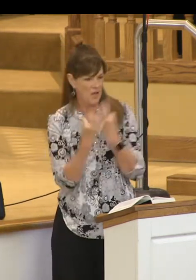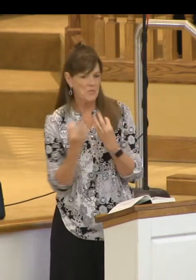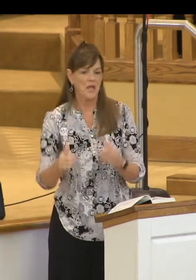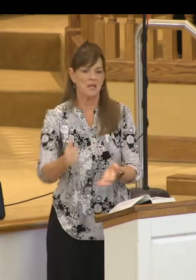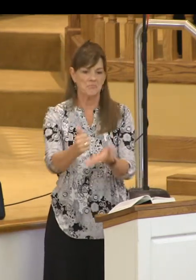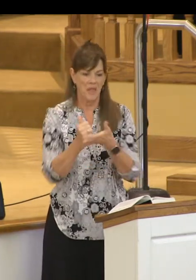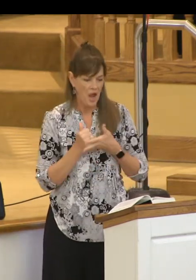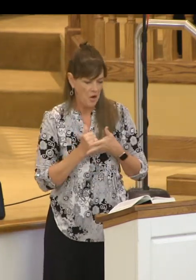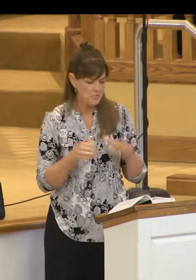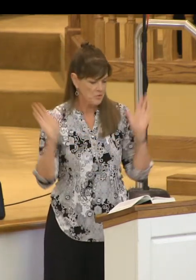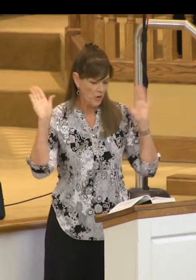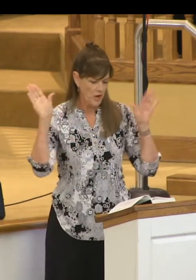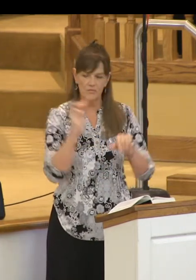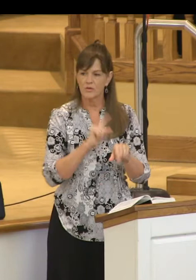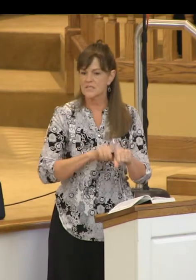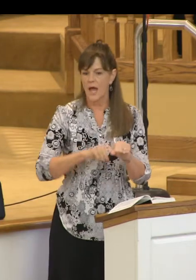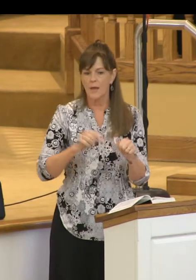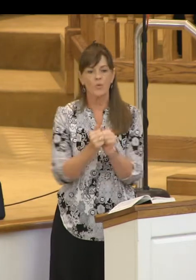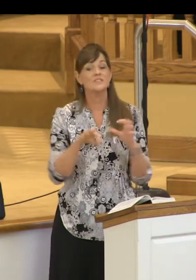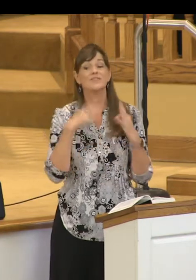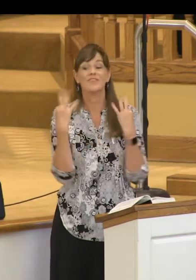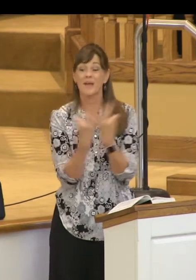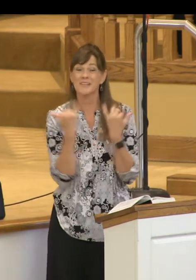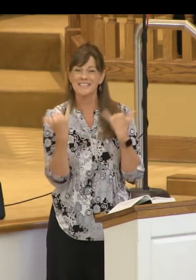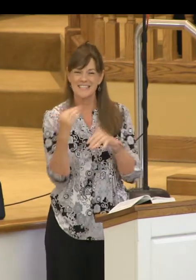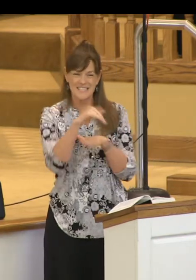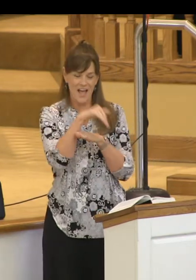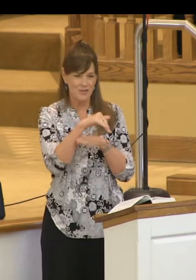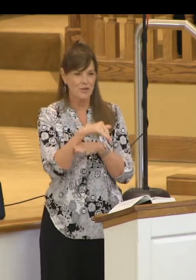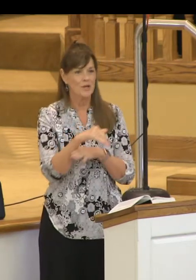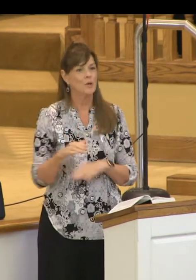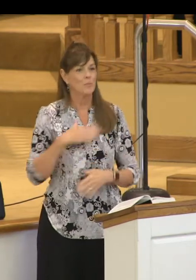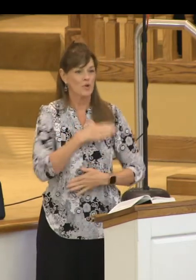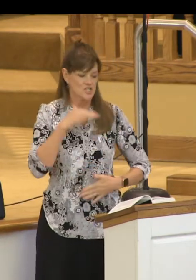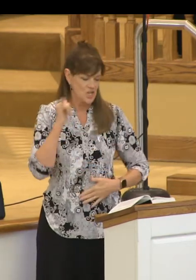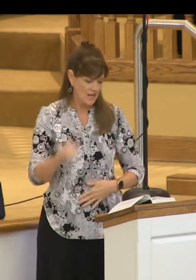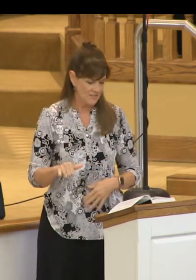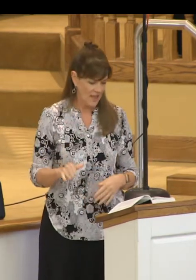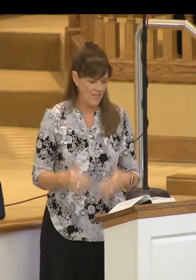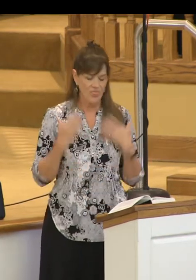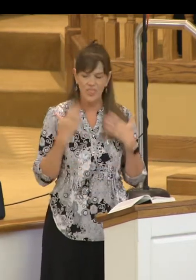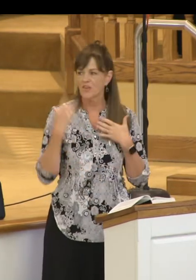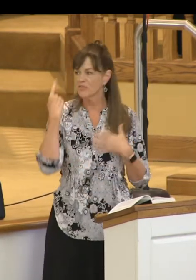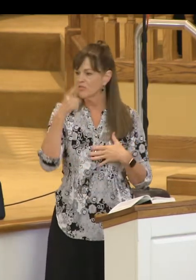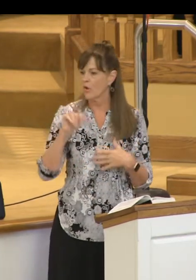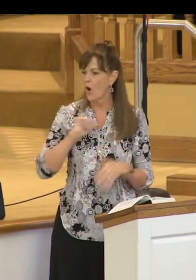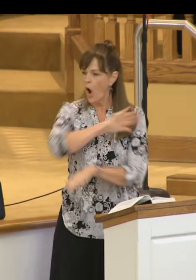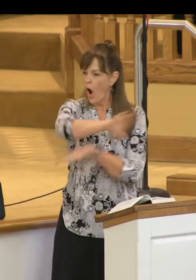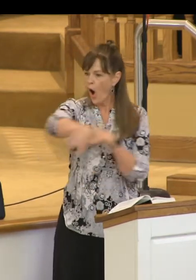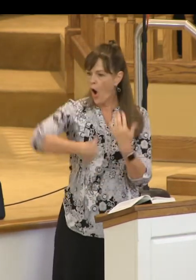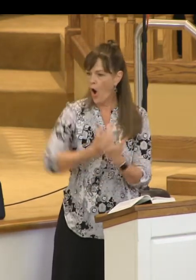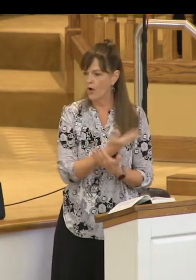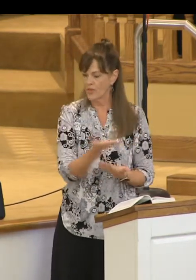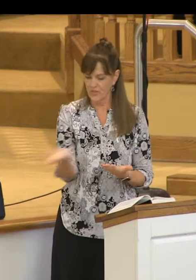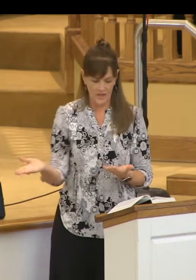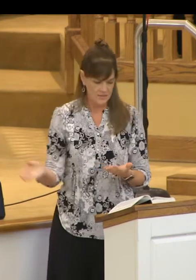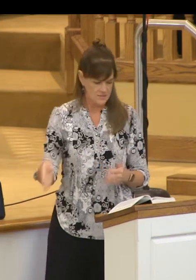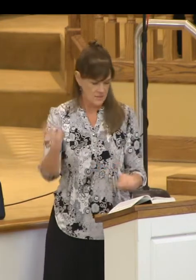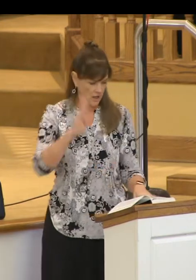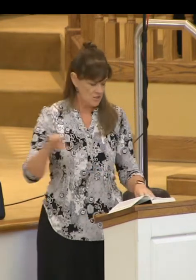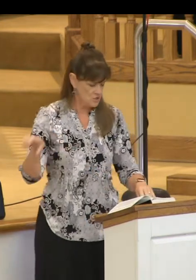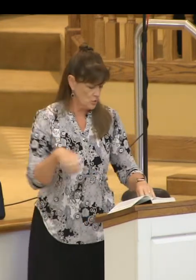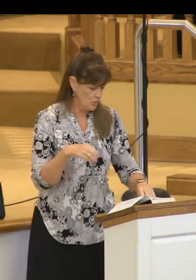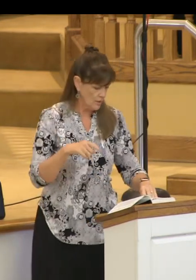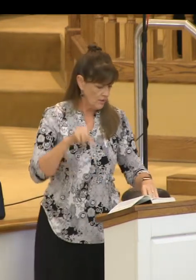great time with some families this afternoon, and so we appreciate that. And just thankful for all the good things God's doing here, and praise the Lord for that. Look at 1 Thessalonians 5